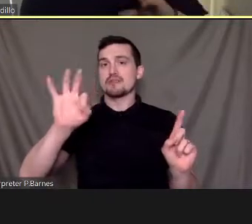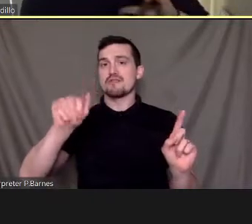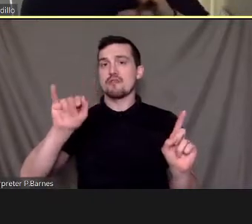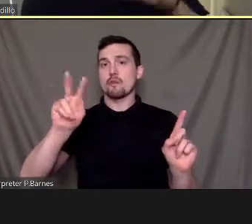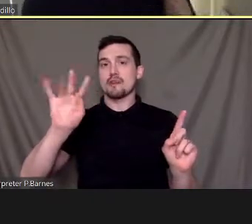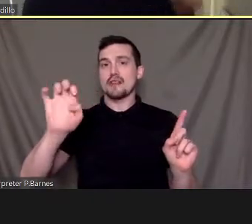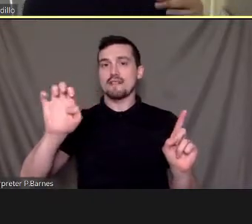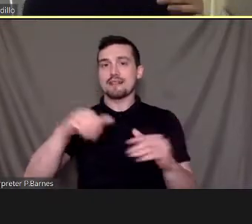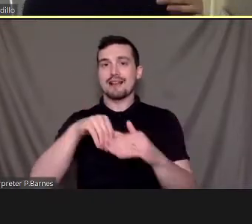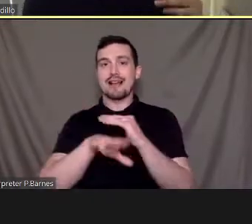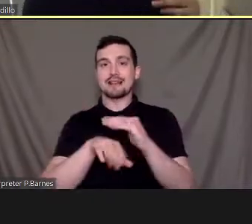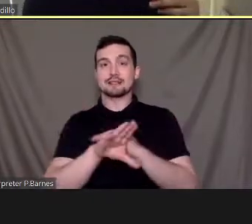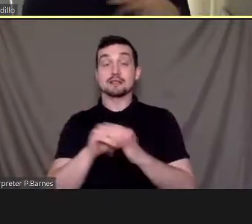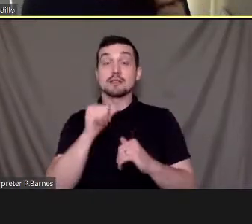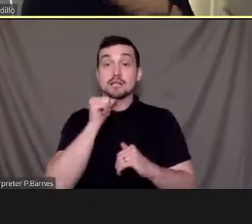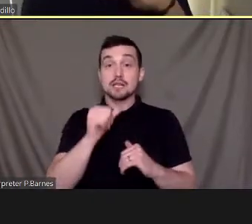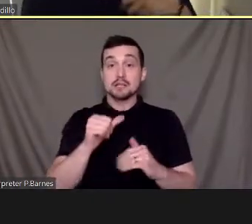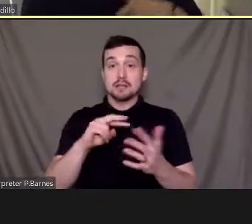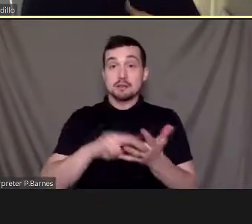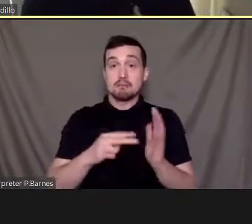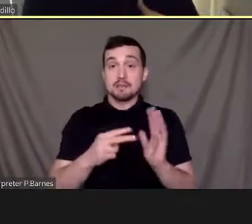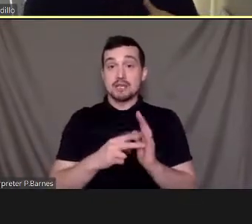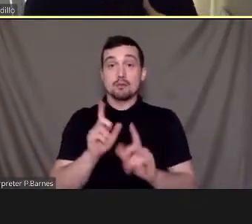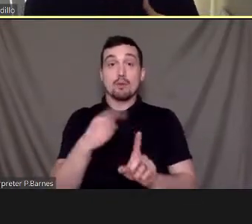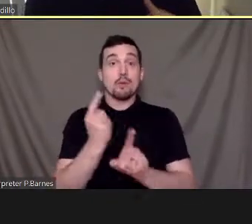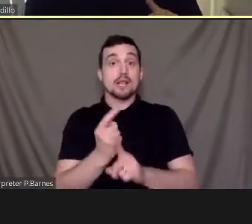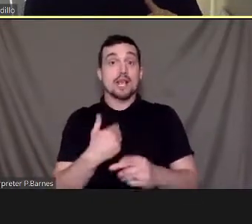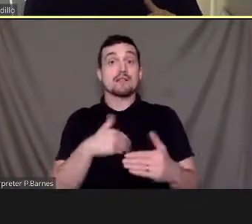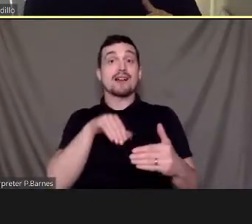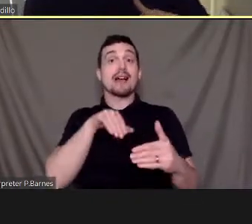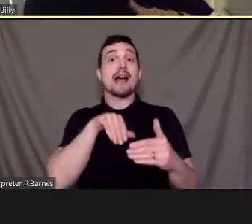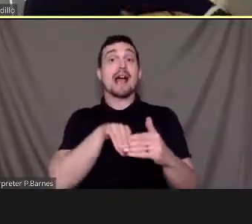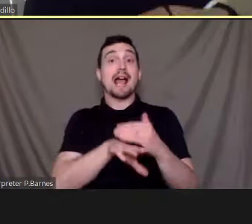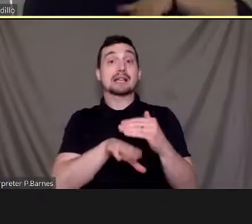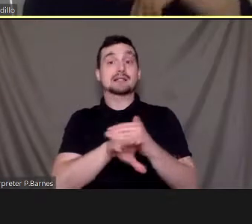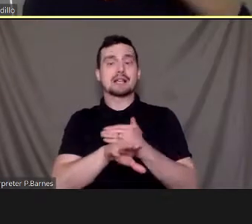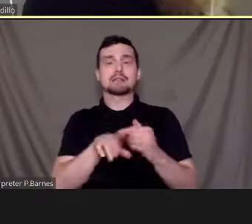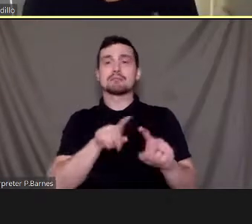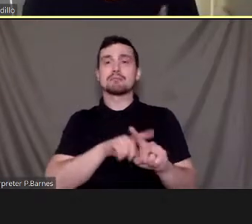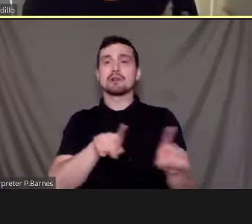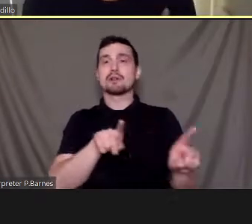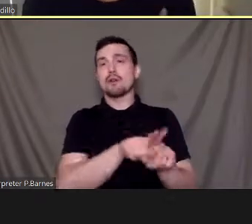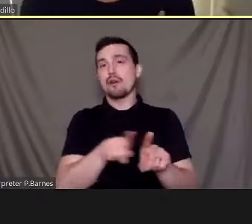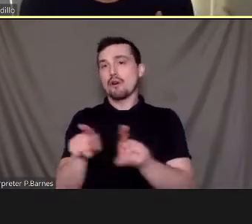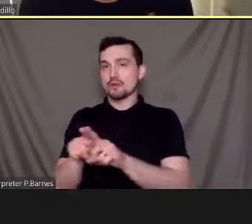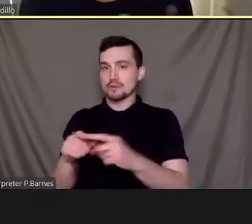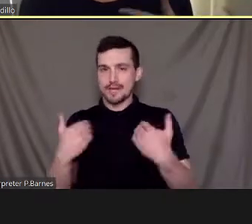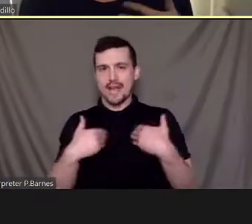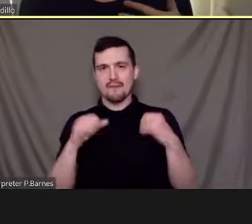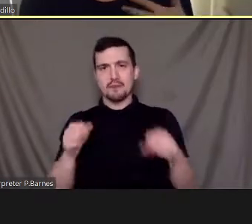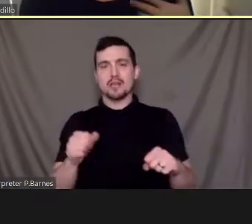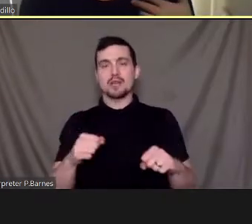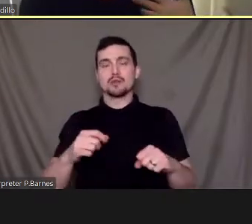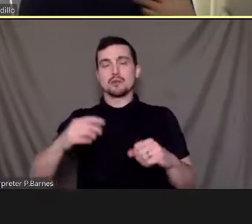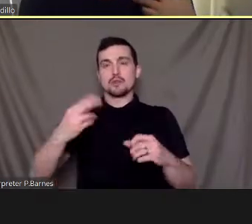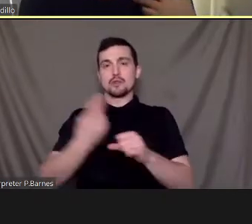that we don't just have access to things, but we have the ability to put ourselves into it and